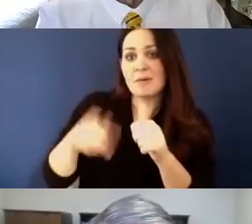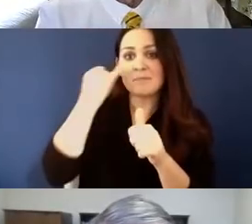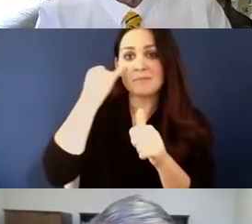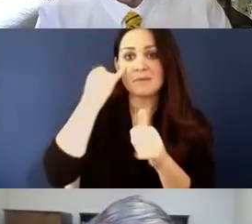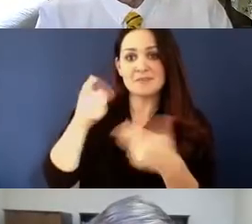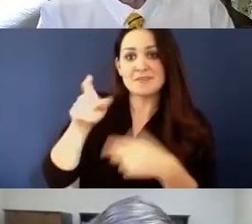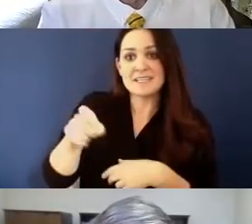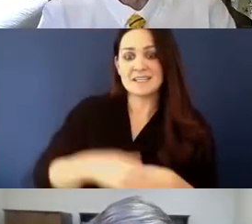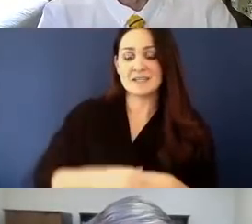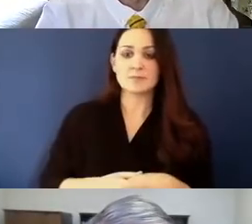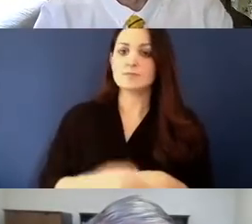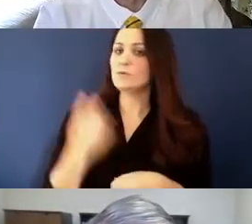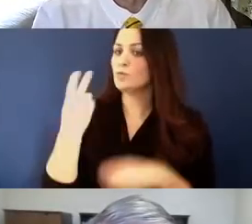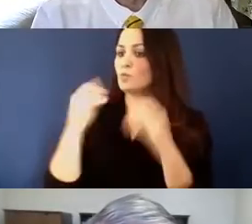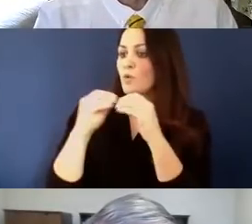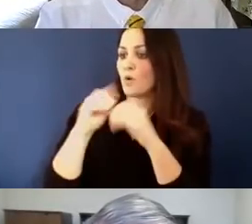more questions for you.